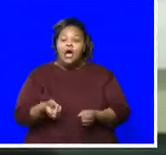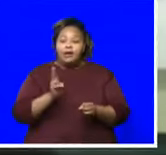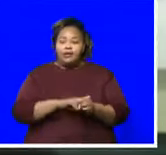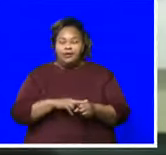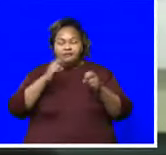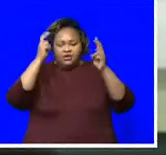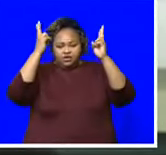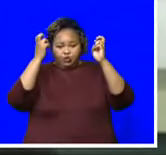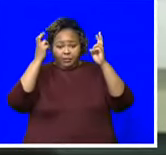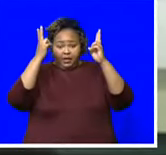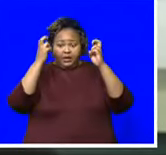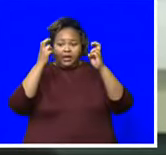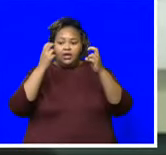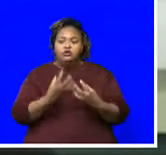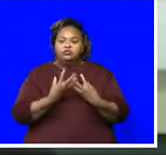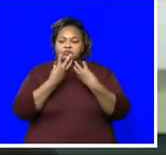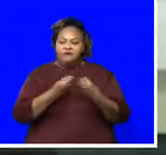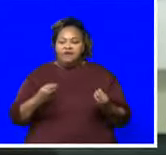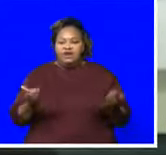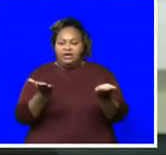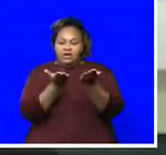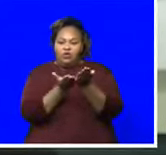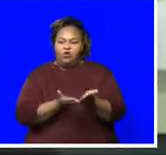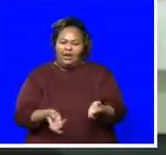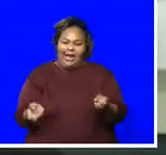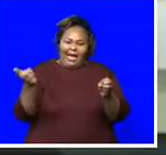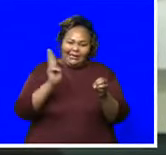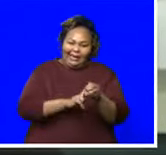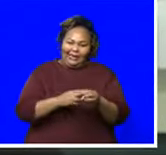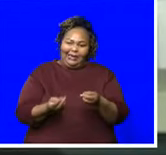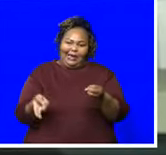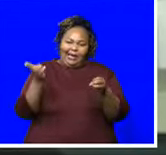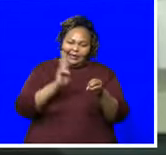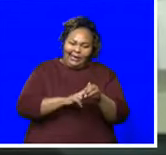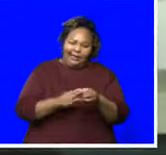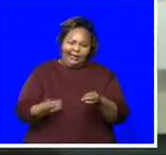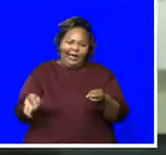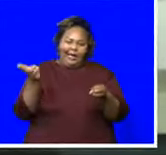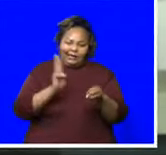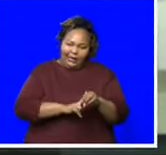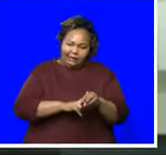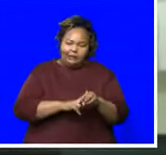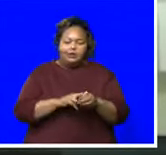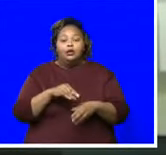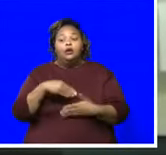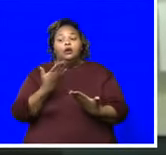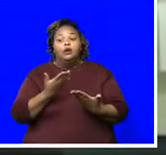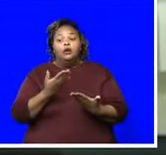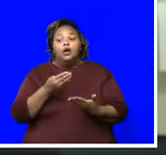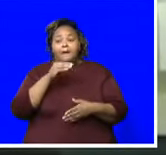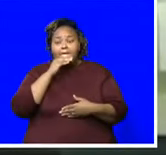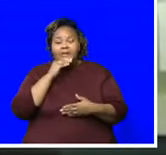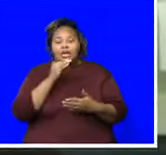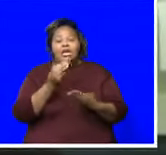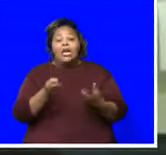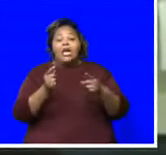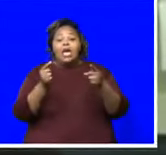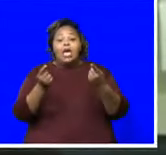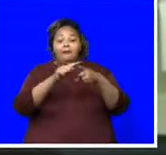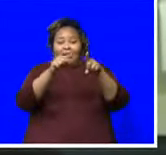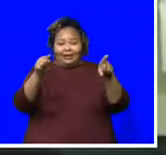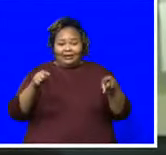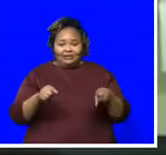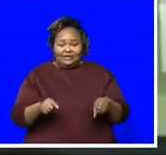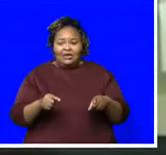ukuthi bayaphinza-phinza noba sebaningi la klasini. Litiko letemfundo libheke ukuthi kuphinze bantwana la